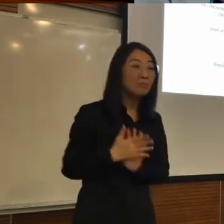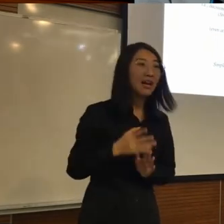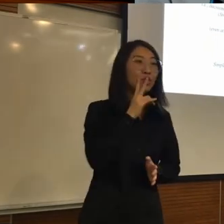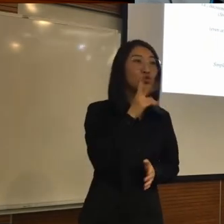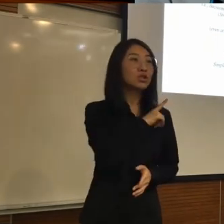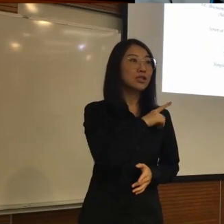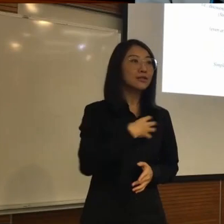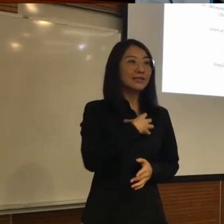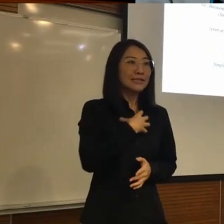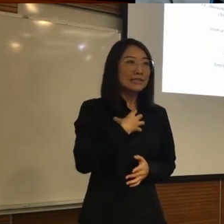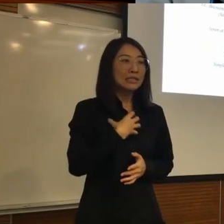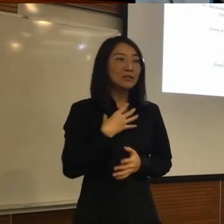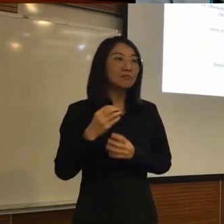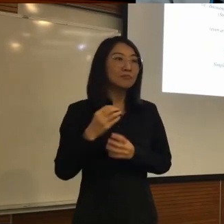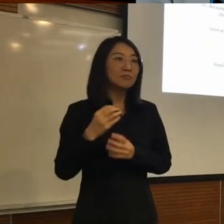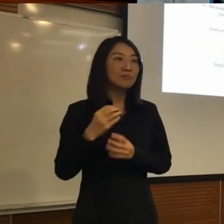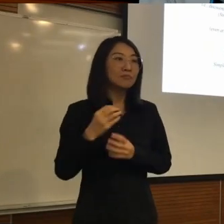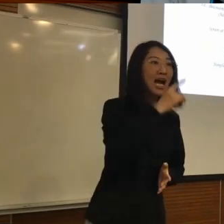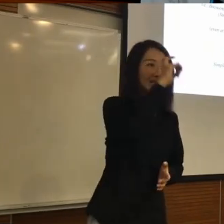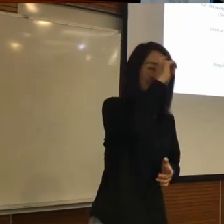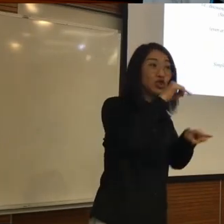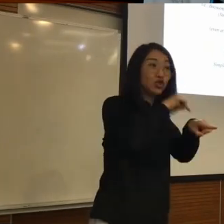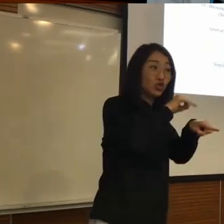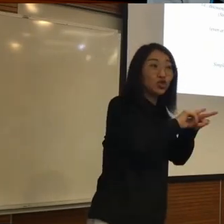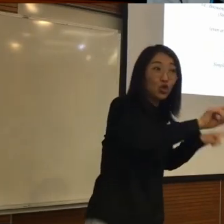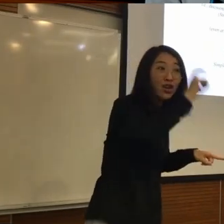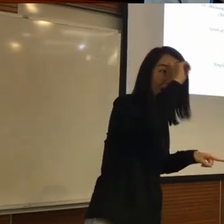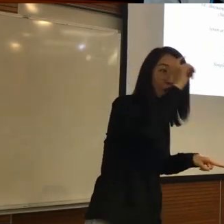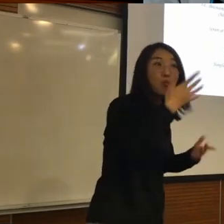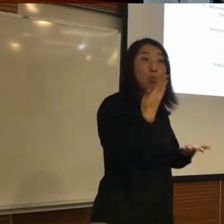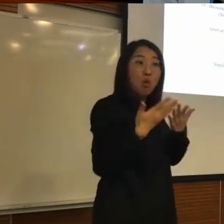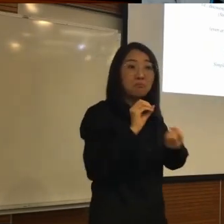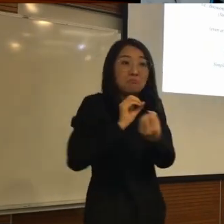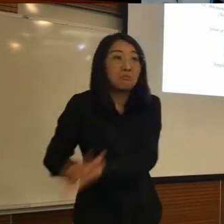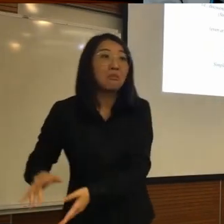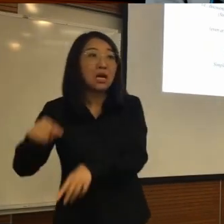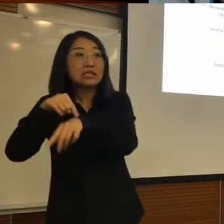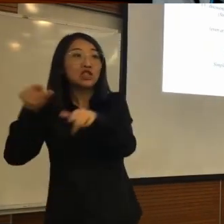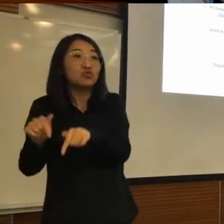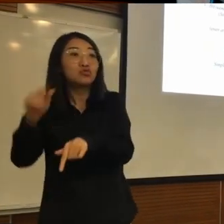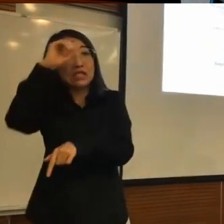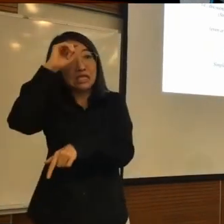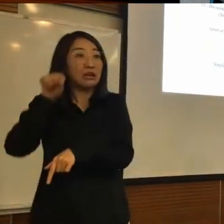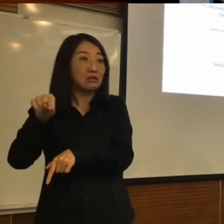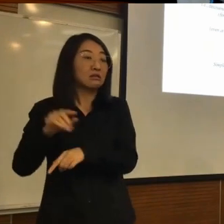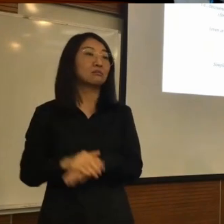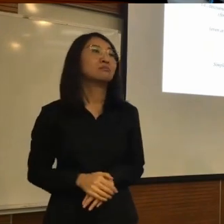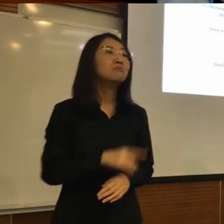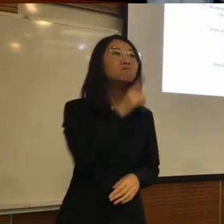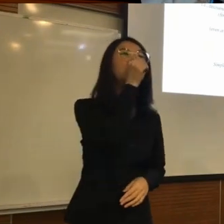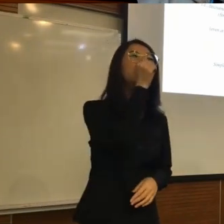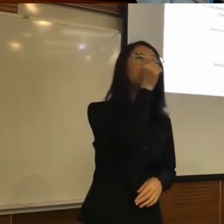emotional state may impact our long-term memory or working memory as well. Okay, it's a very interesting question, a very good